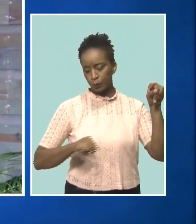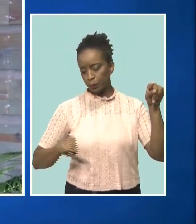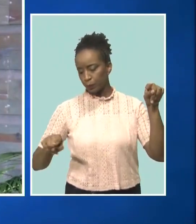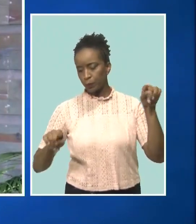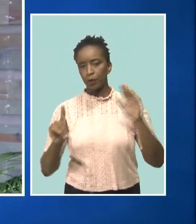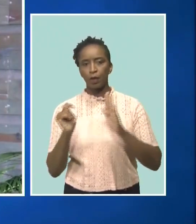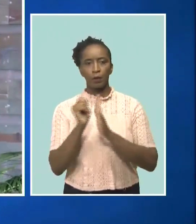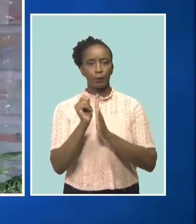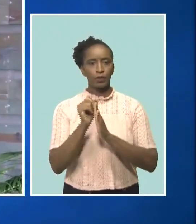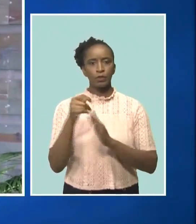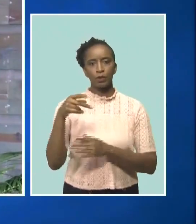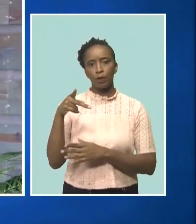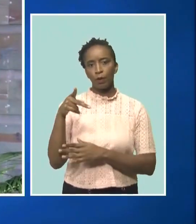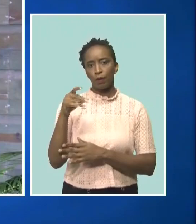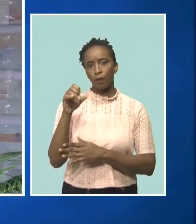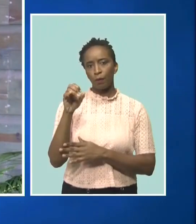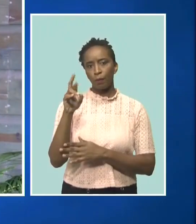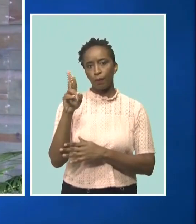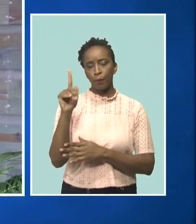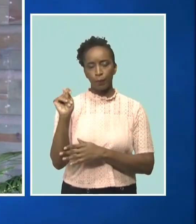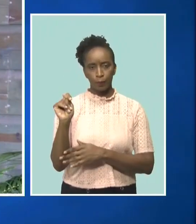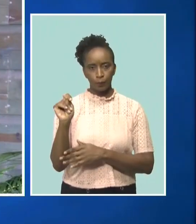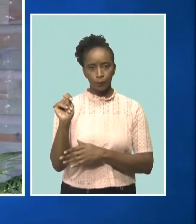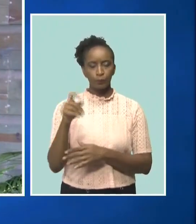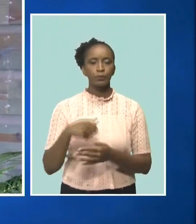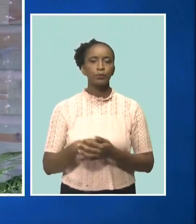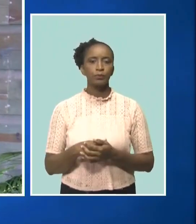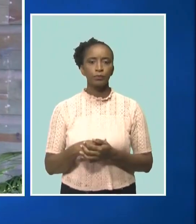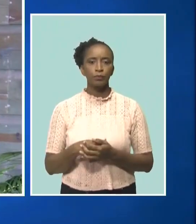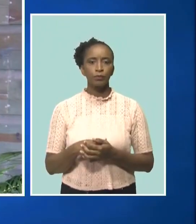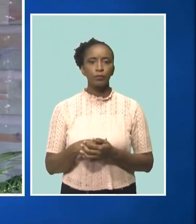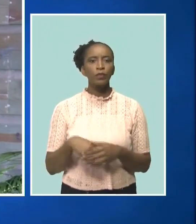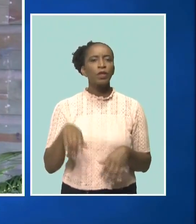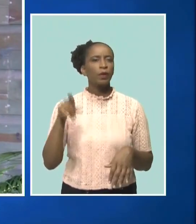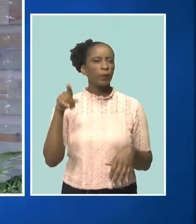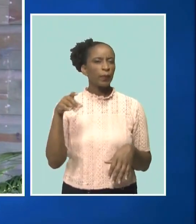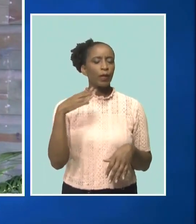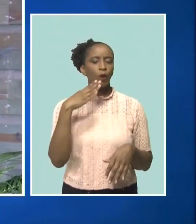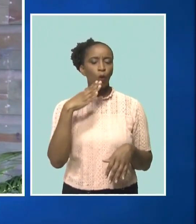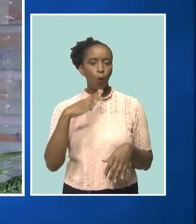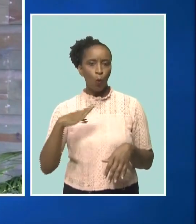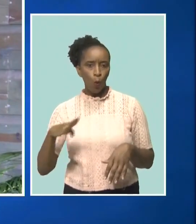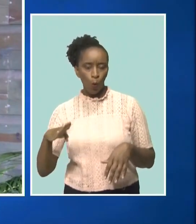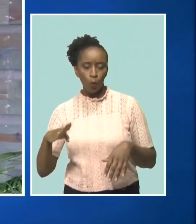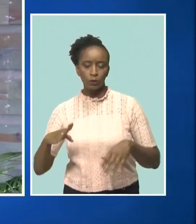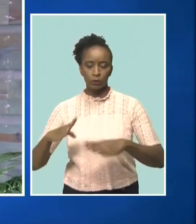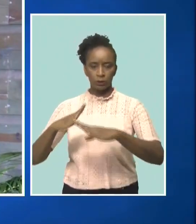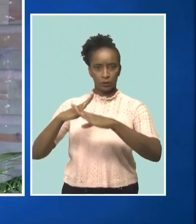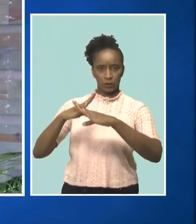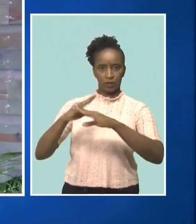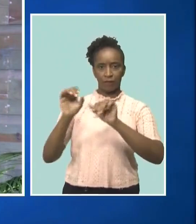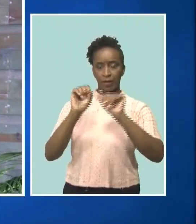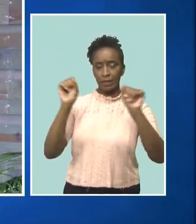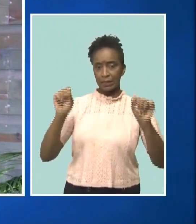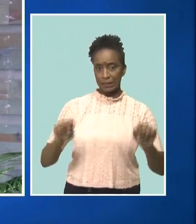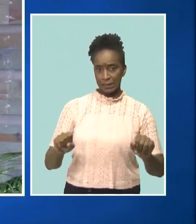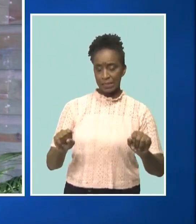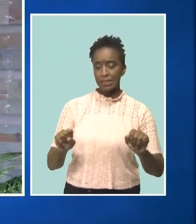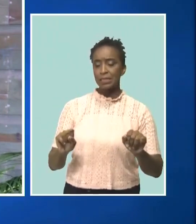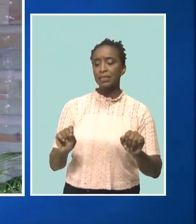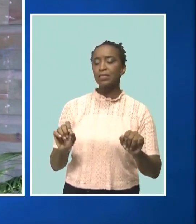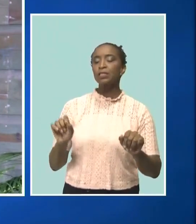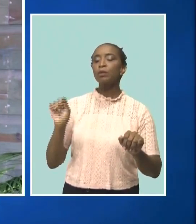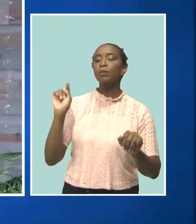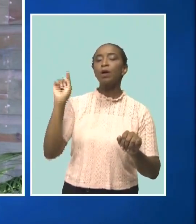we can't just replenish the beaches without having coastal defense systems offshore, because if not, the sand will just go each